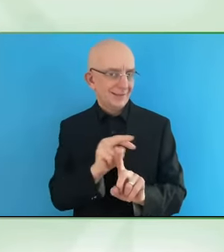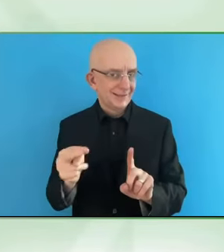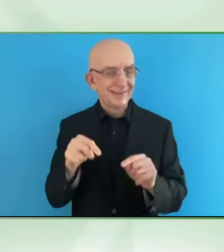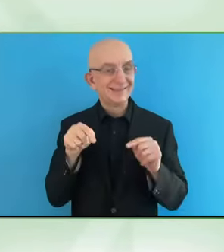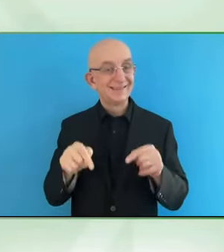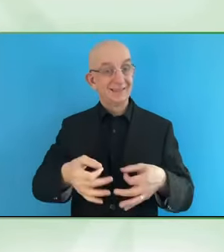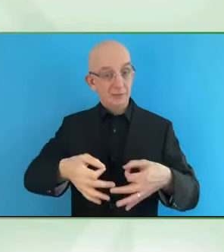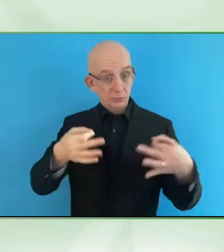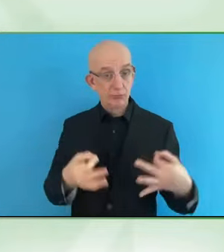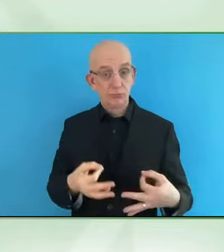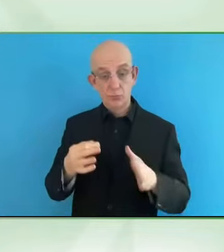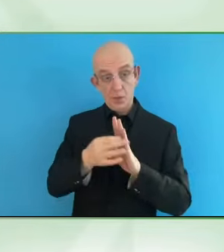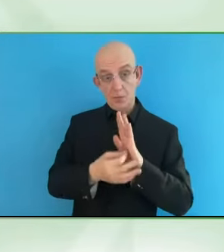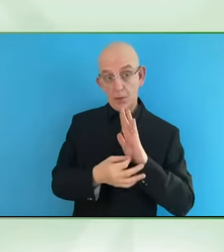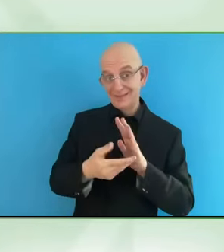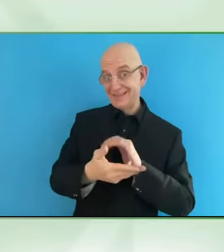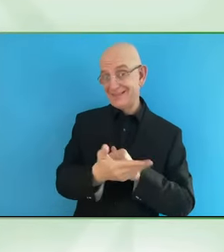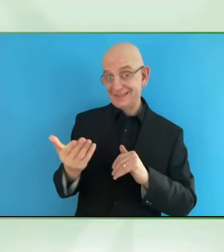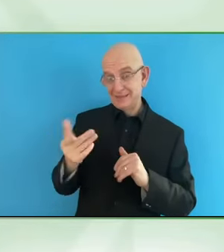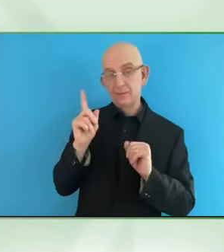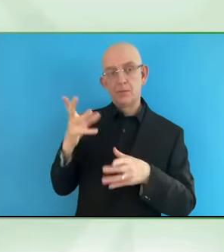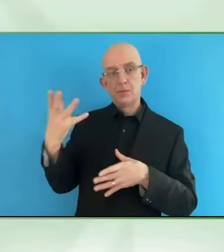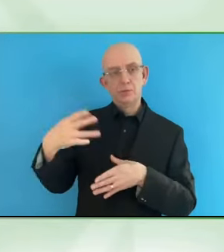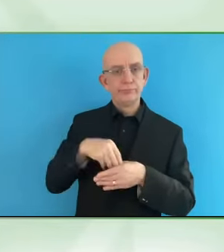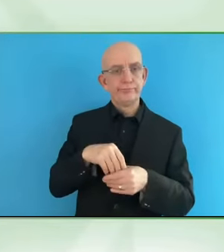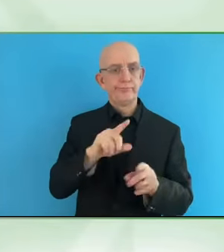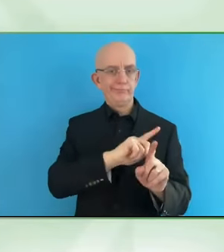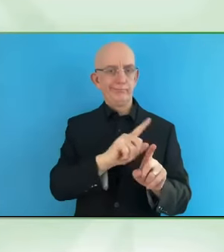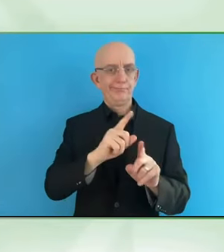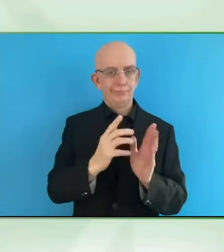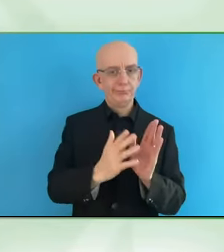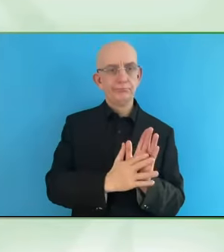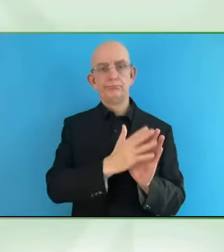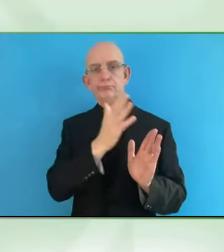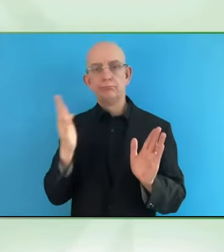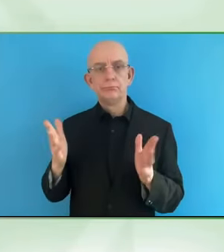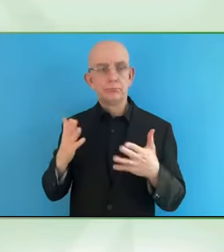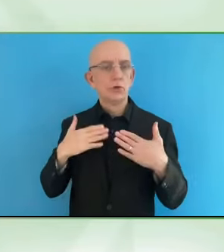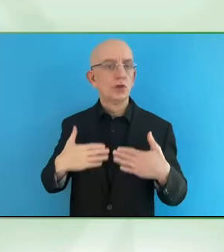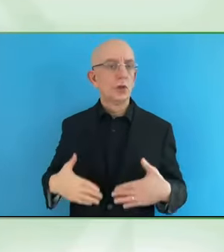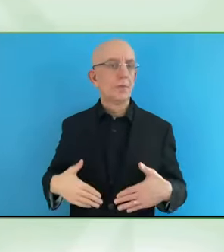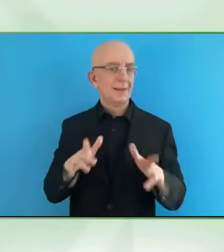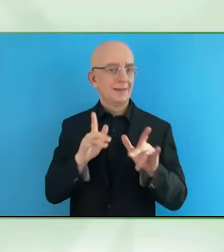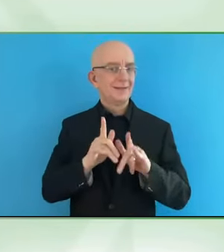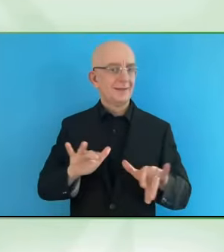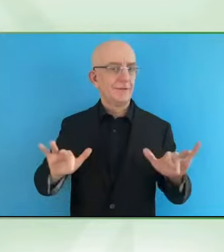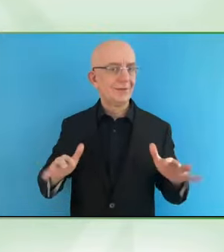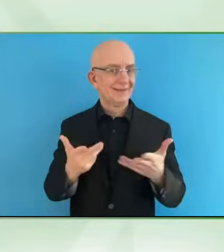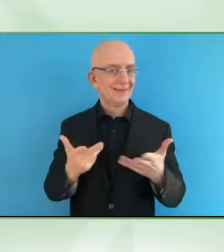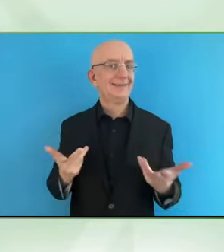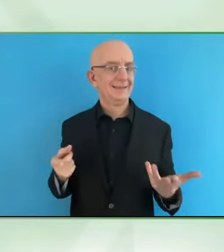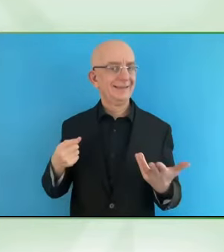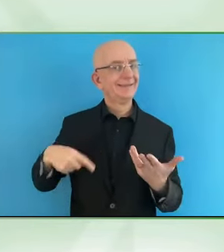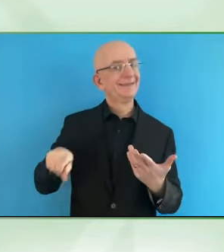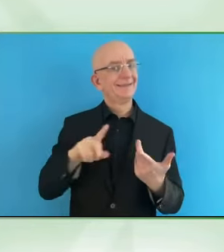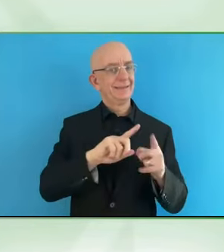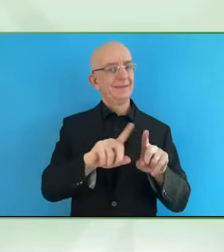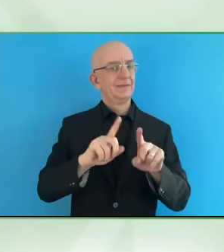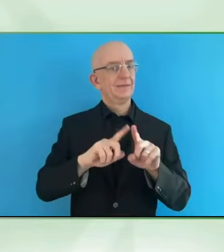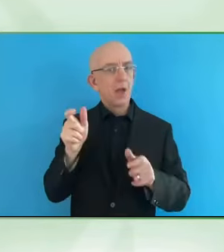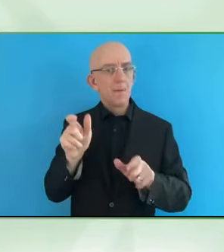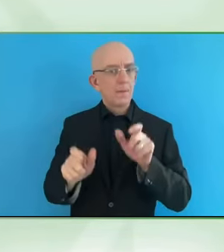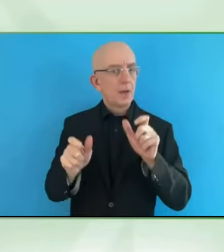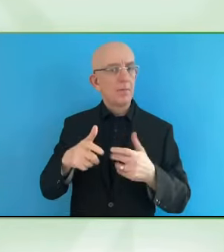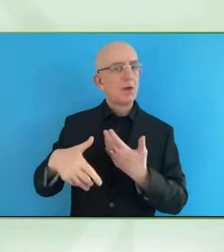etc. I'd like to end my contribution with a call on policymakers who are here, or people who are